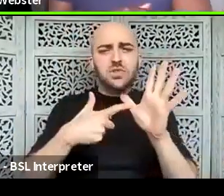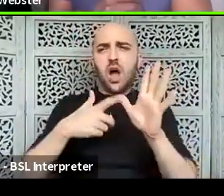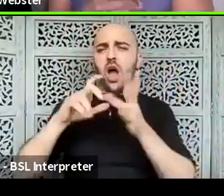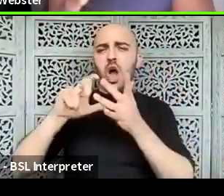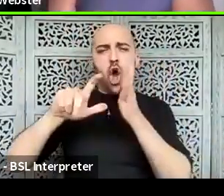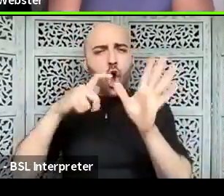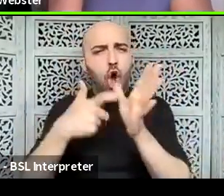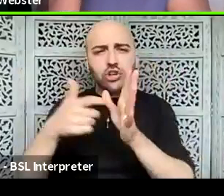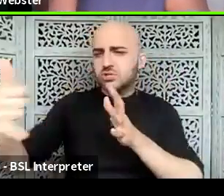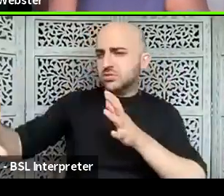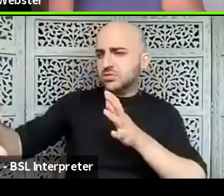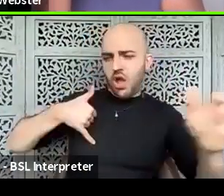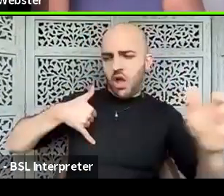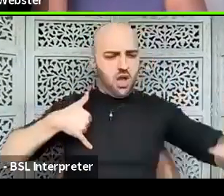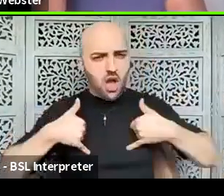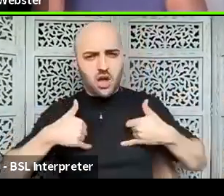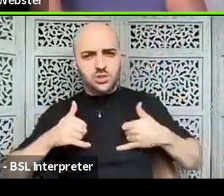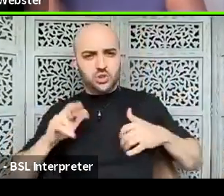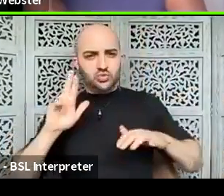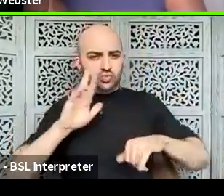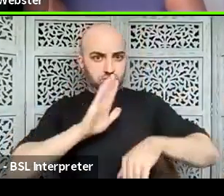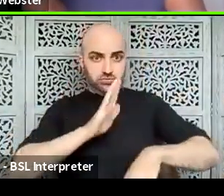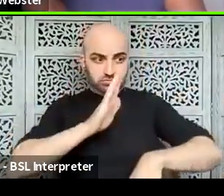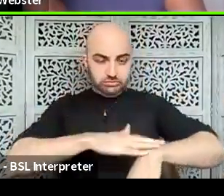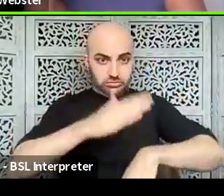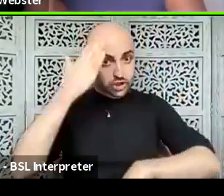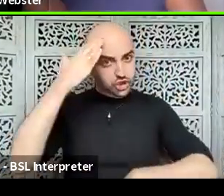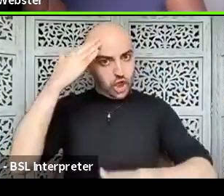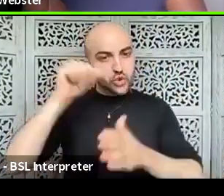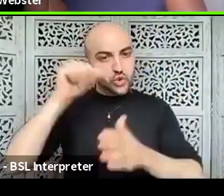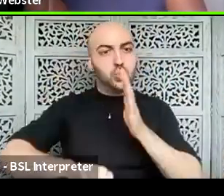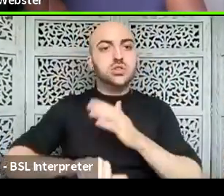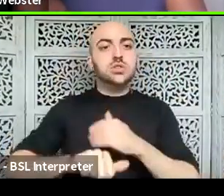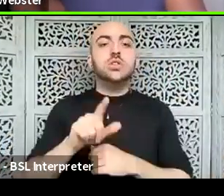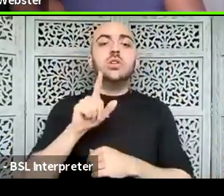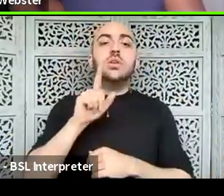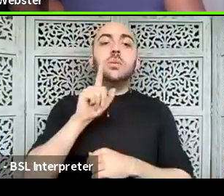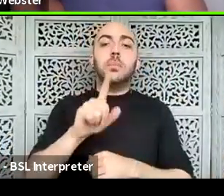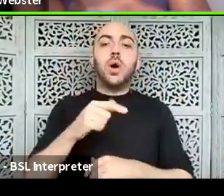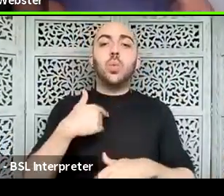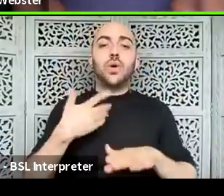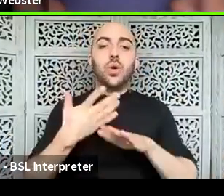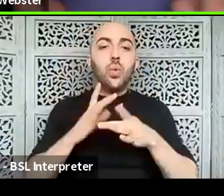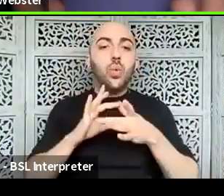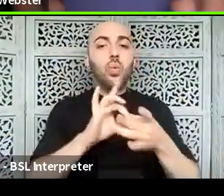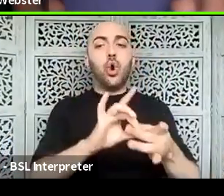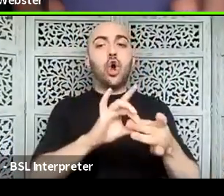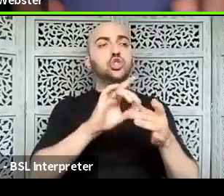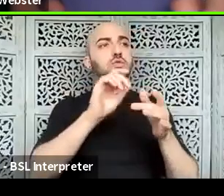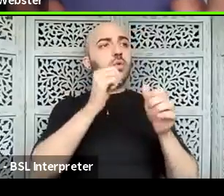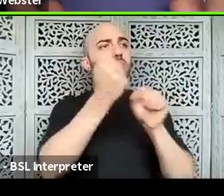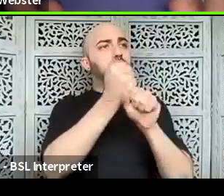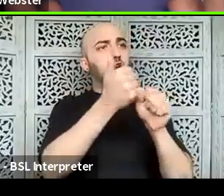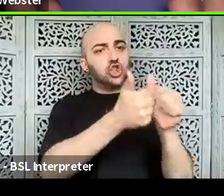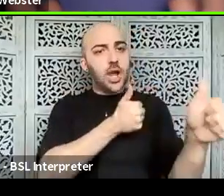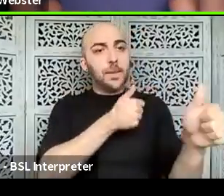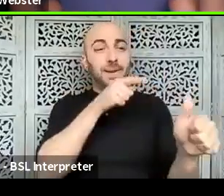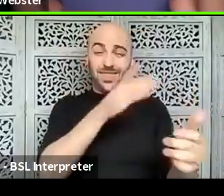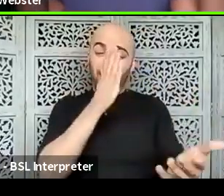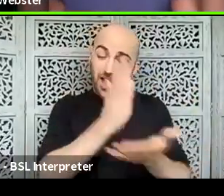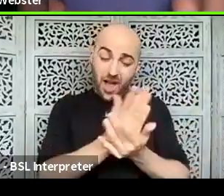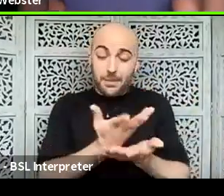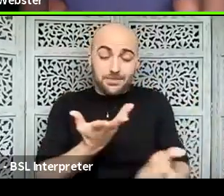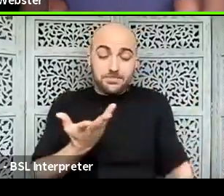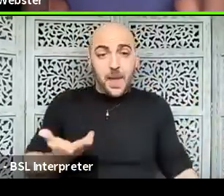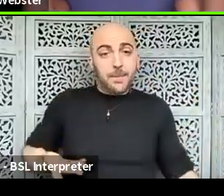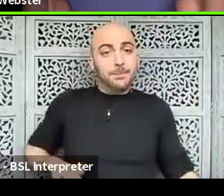you know. But actually, at the end of the day, we're working for production companies and for broadcasters who are at their core businesses. And